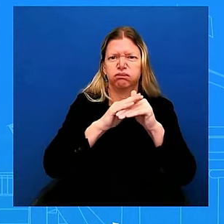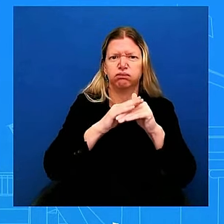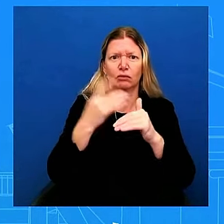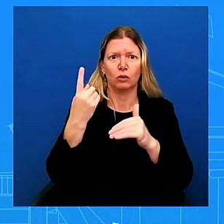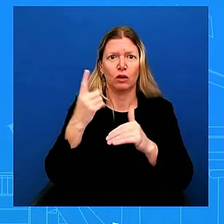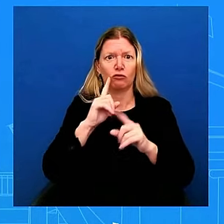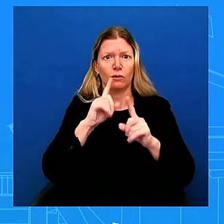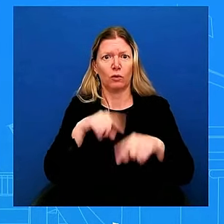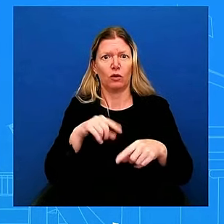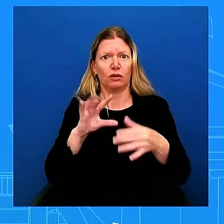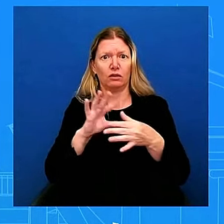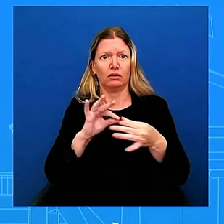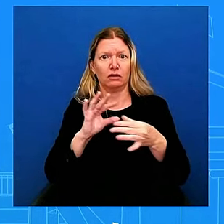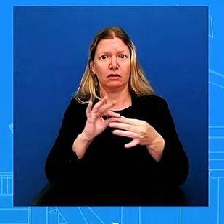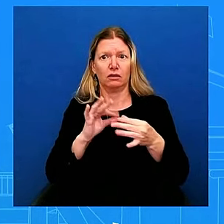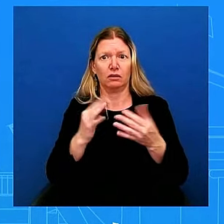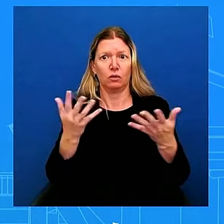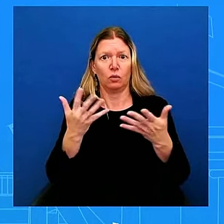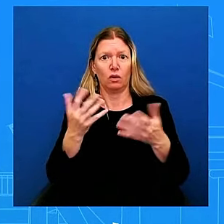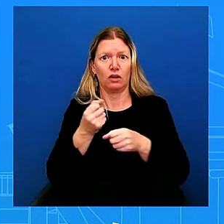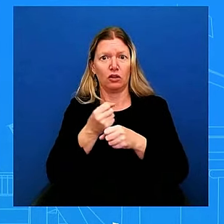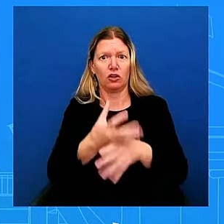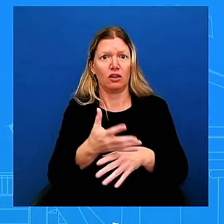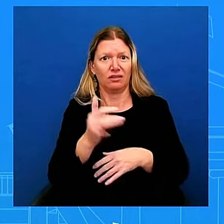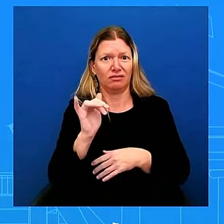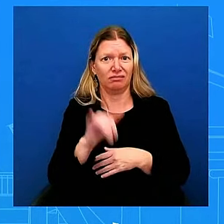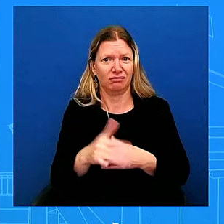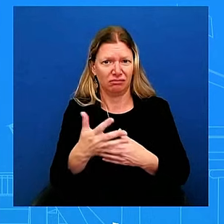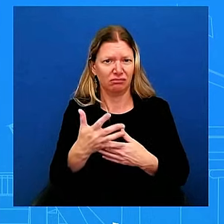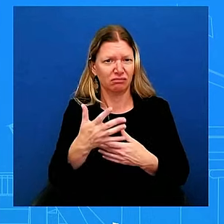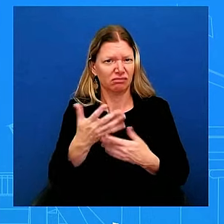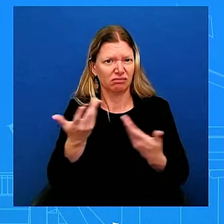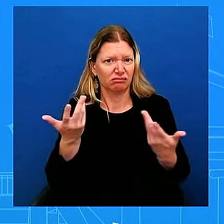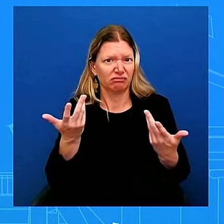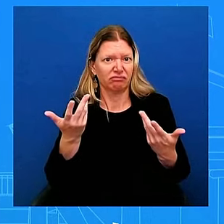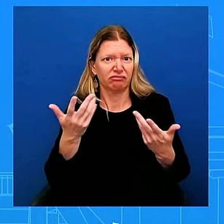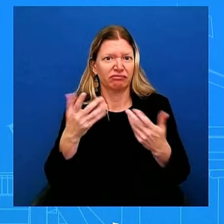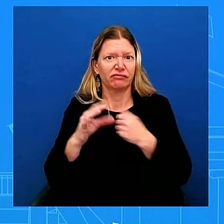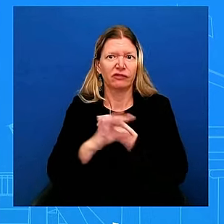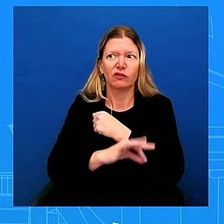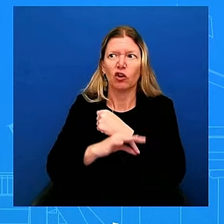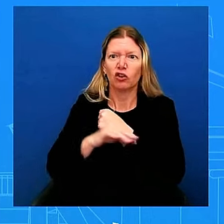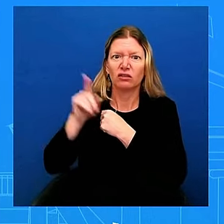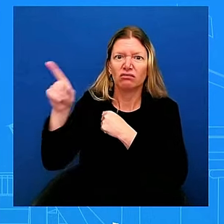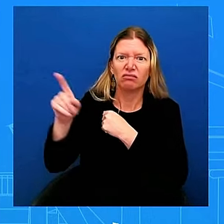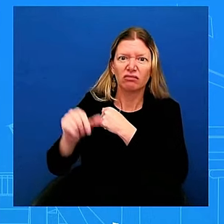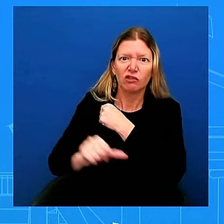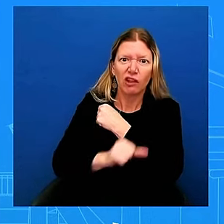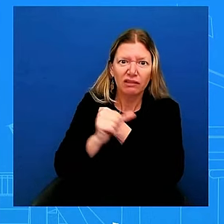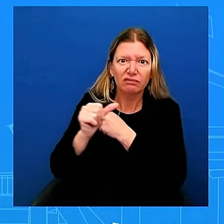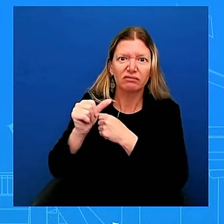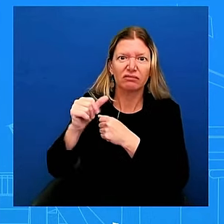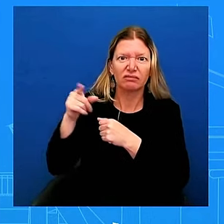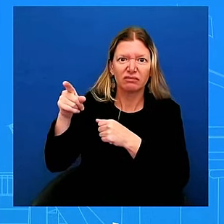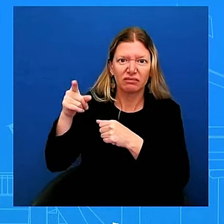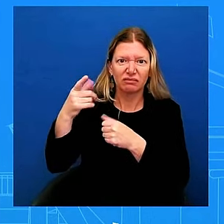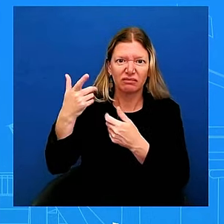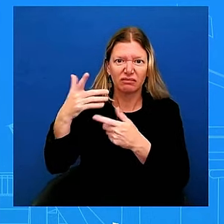that. And of course, we have seen the foreign threat environment increase as well.